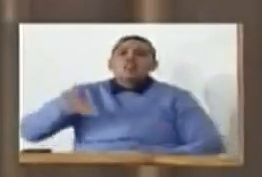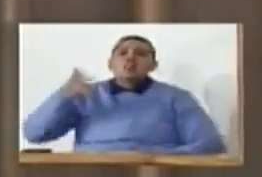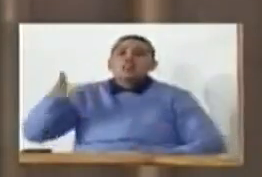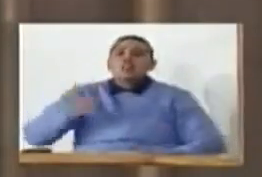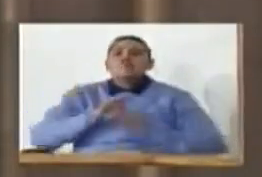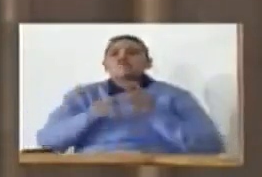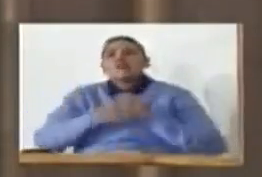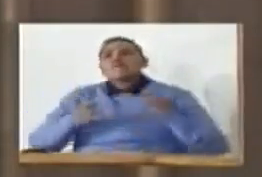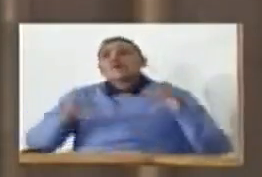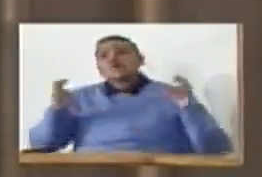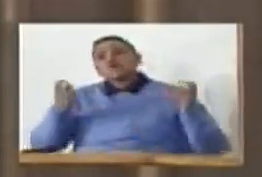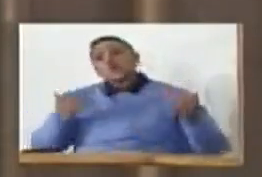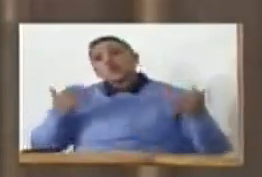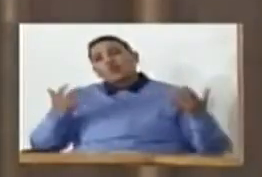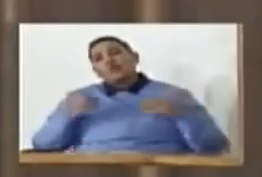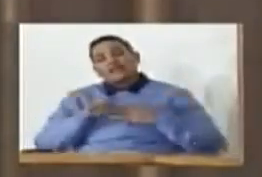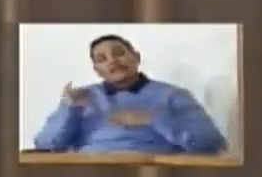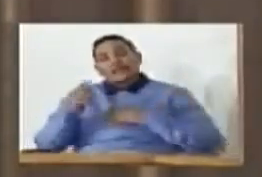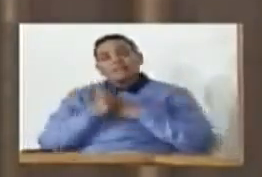court matters in that parish.